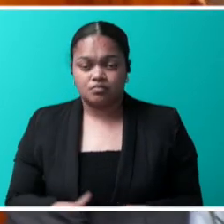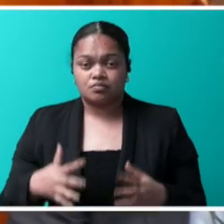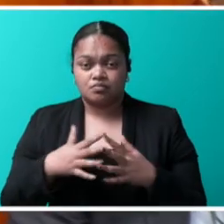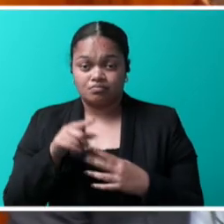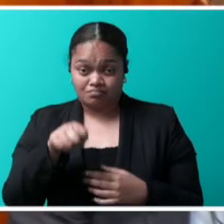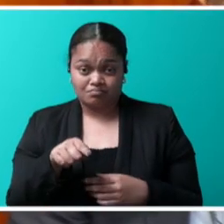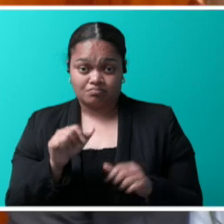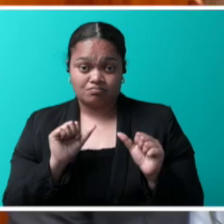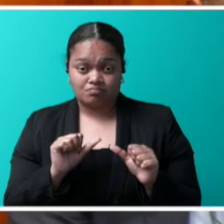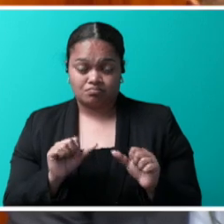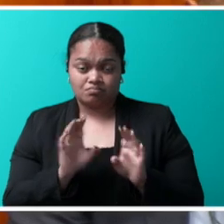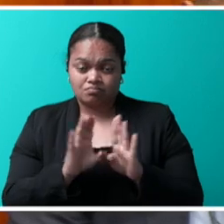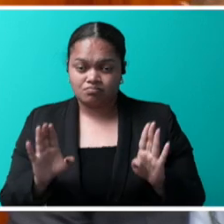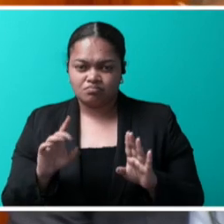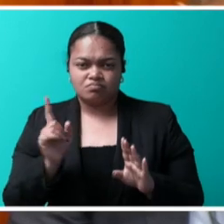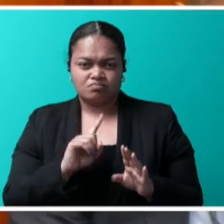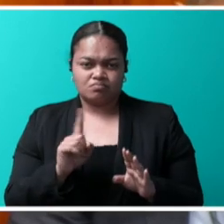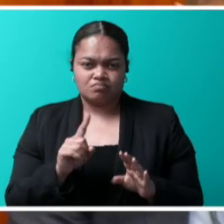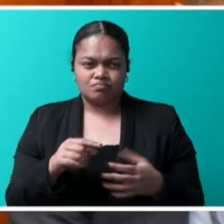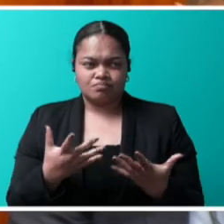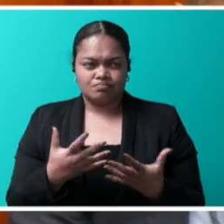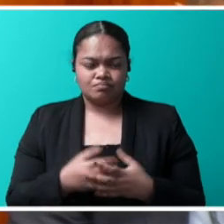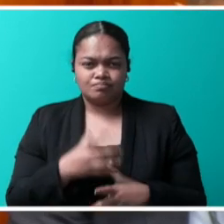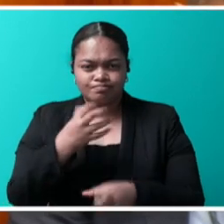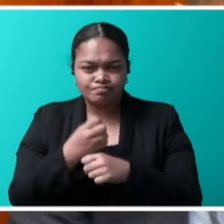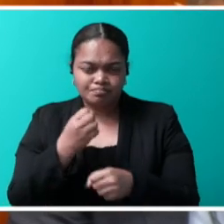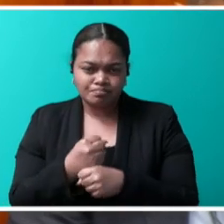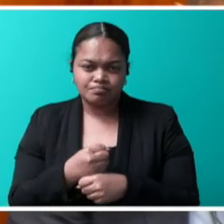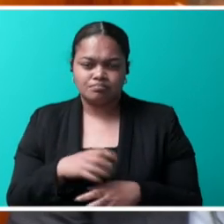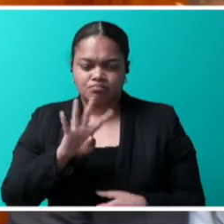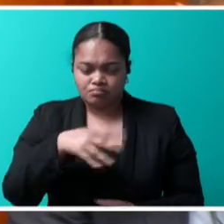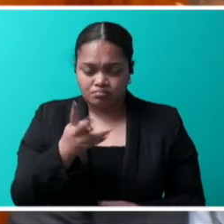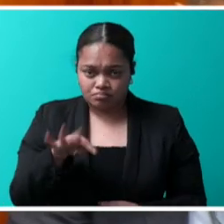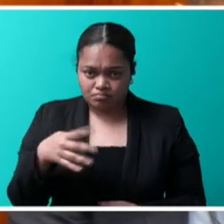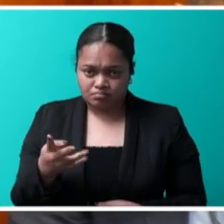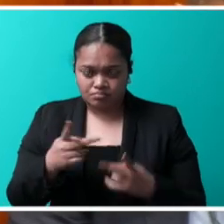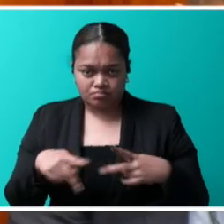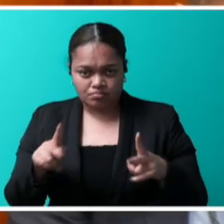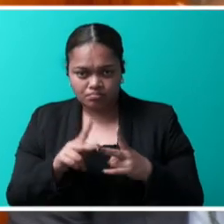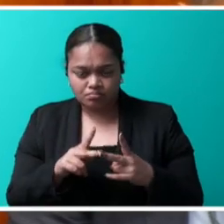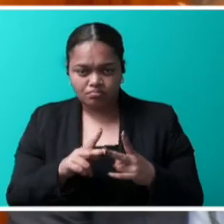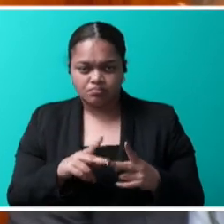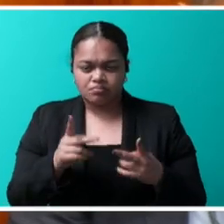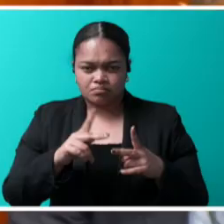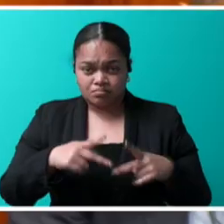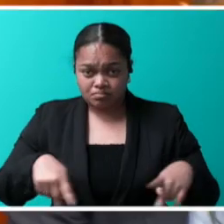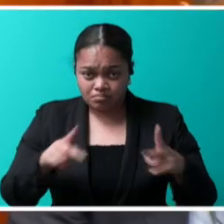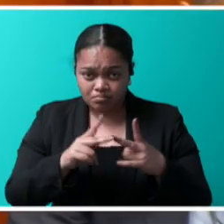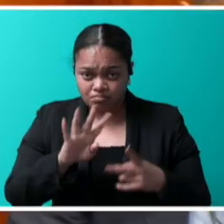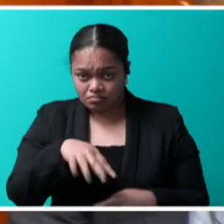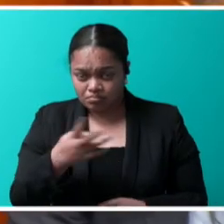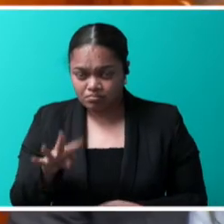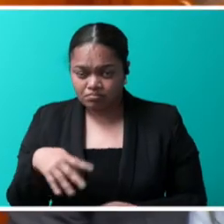border biosecurity by upgrading inspection facilities at entry points, implementing